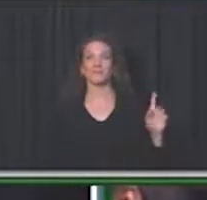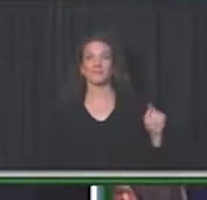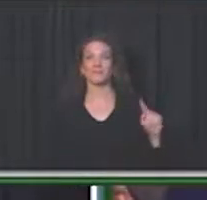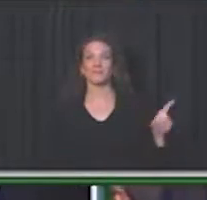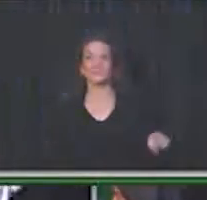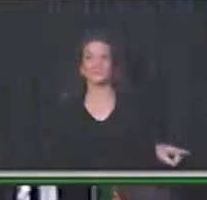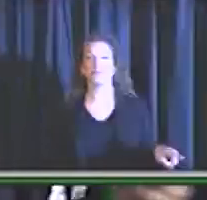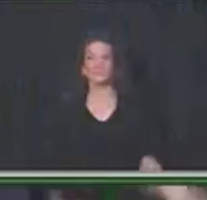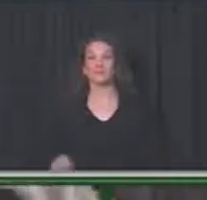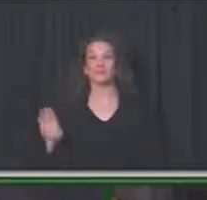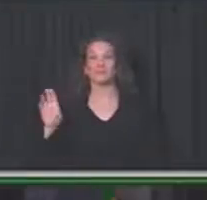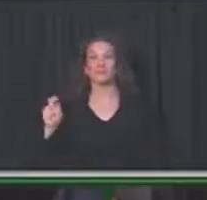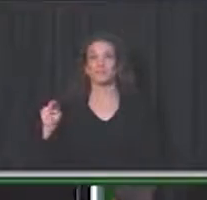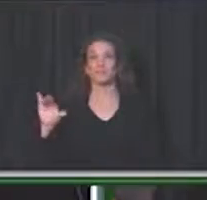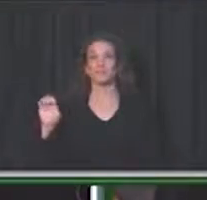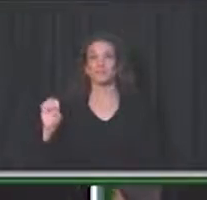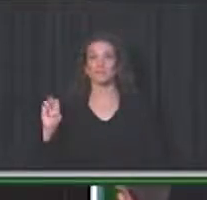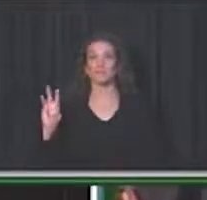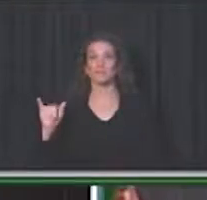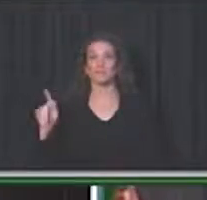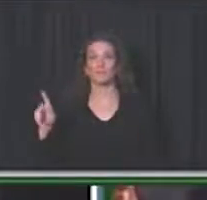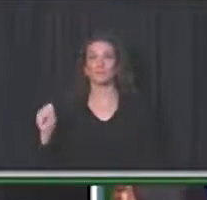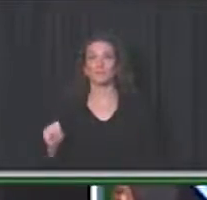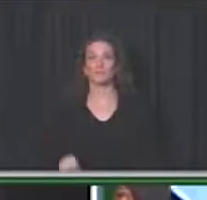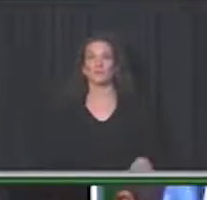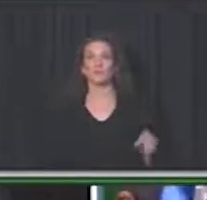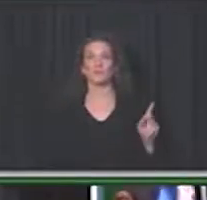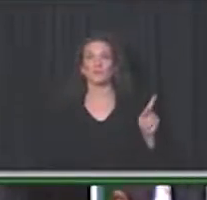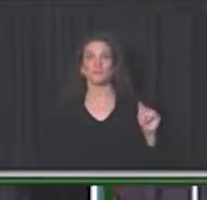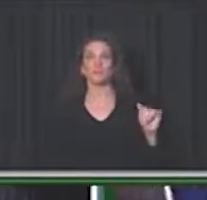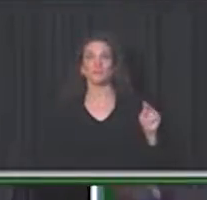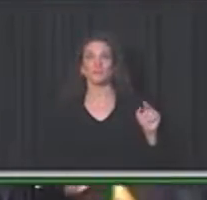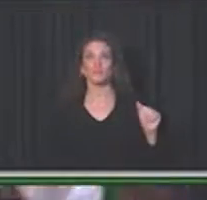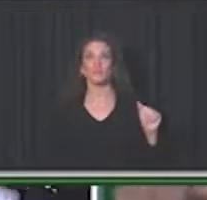Bonnie Wilkes. Keandra Burney.